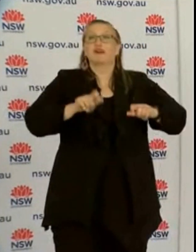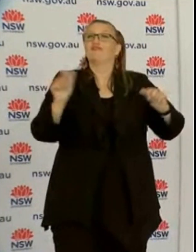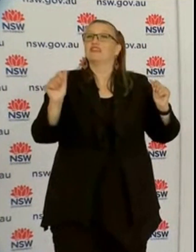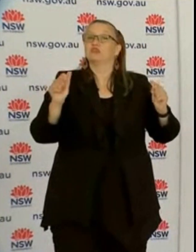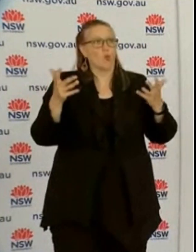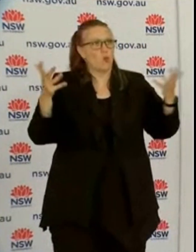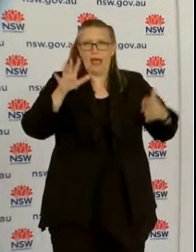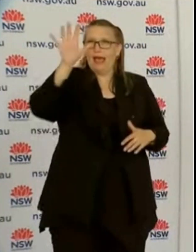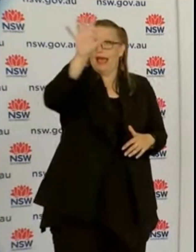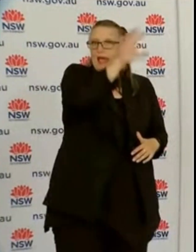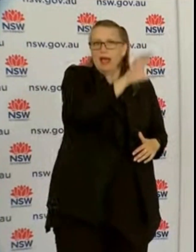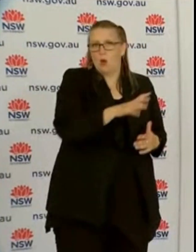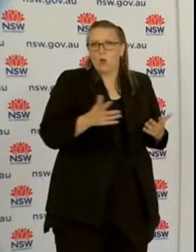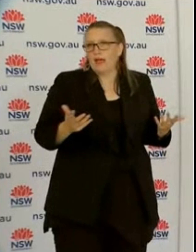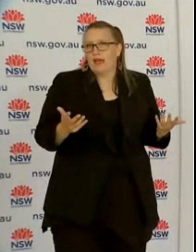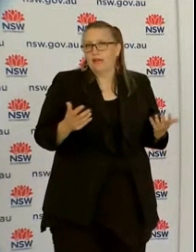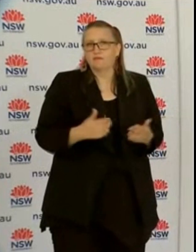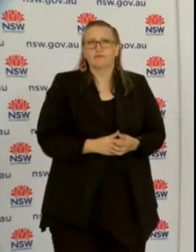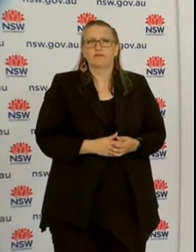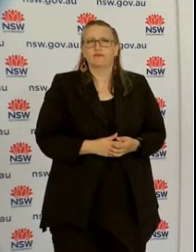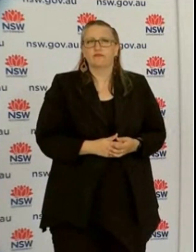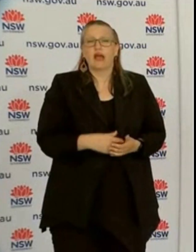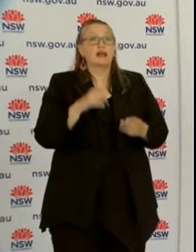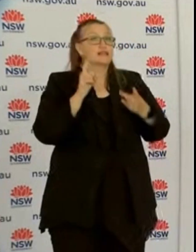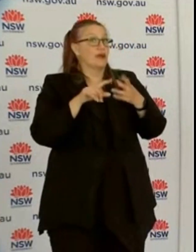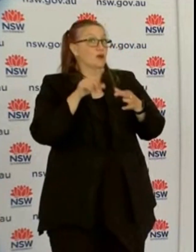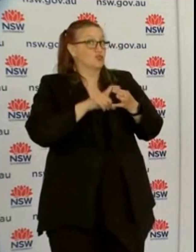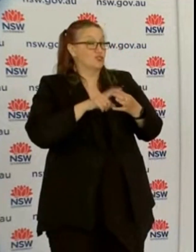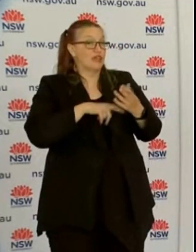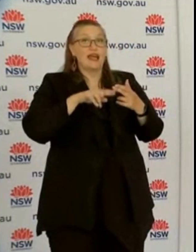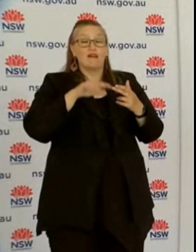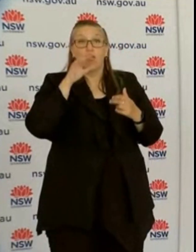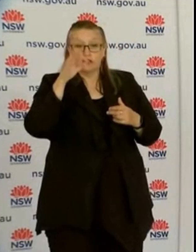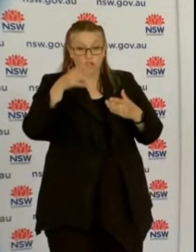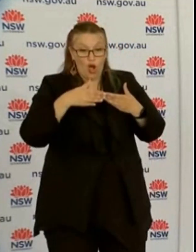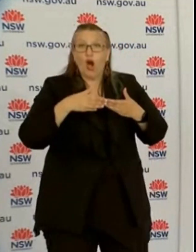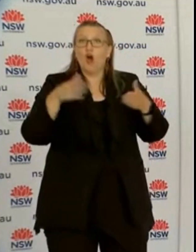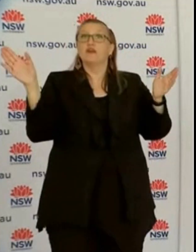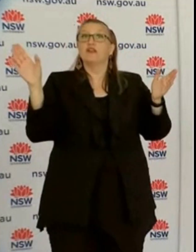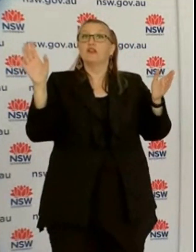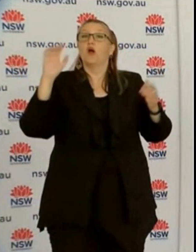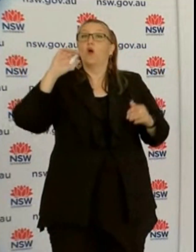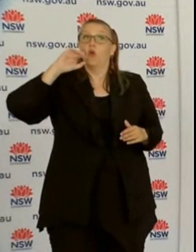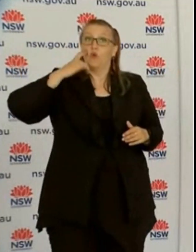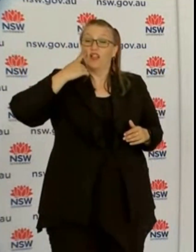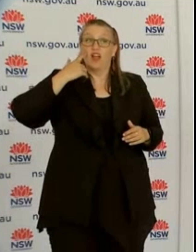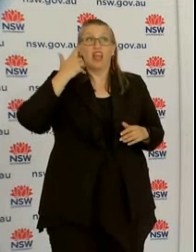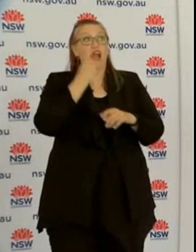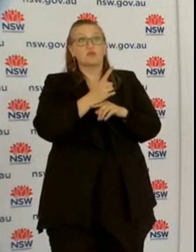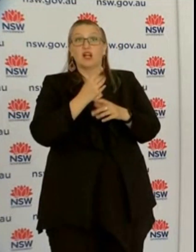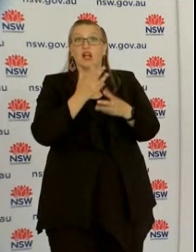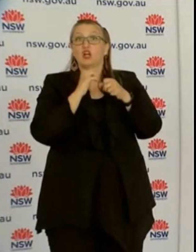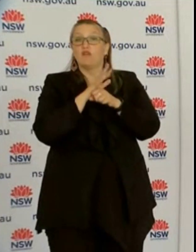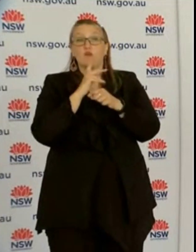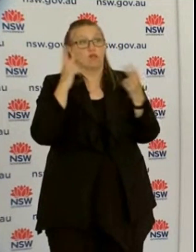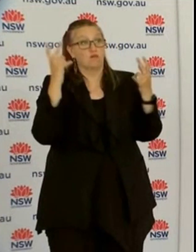possibility? And if they are released, if they get a case next week or next month, will they go back into lockdown? Well, firstly, no decision has been made in